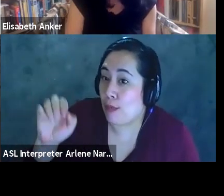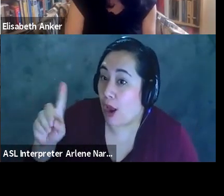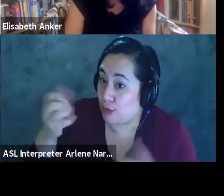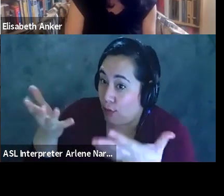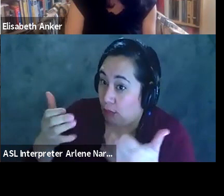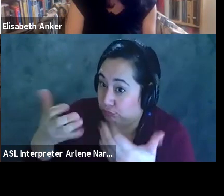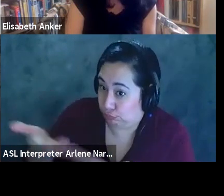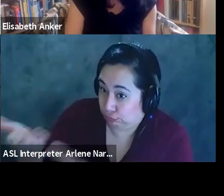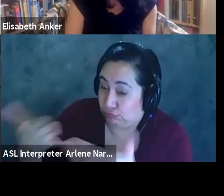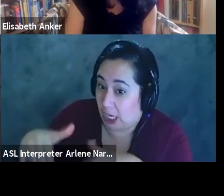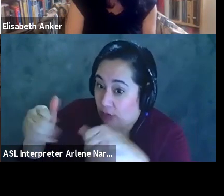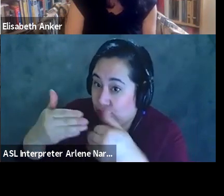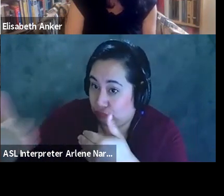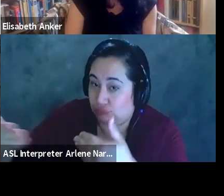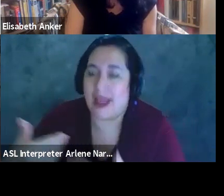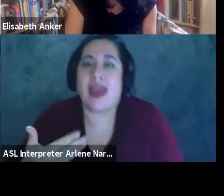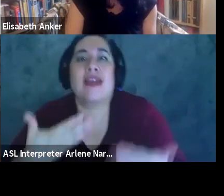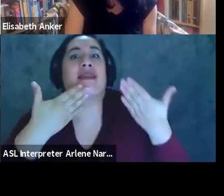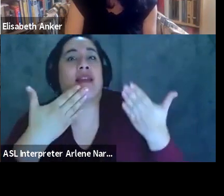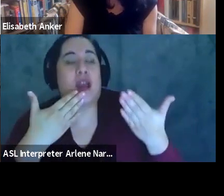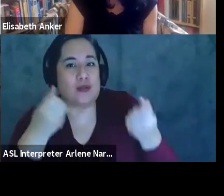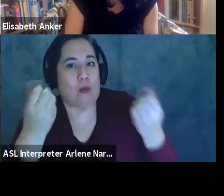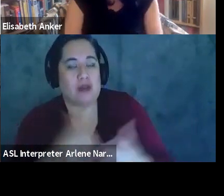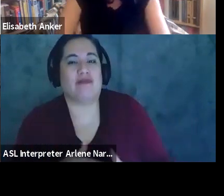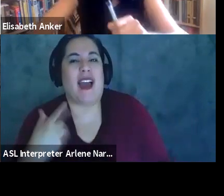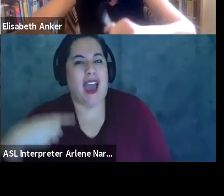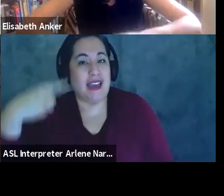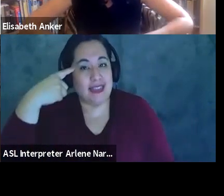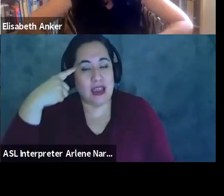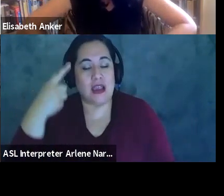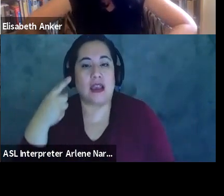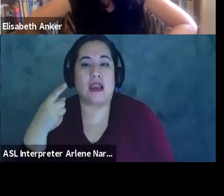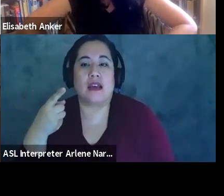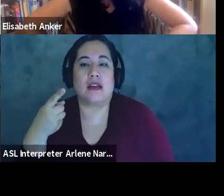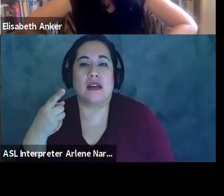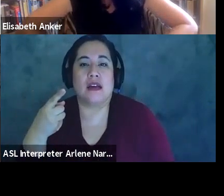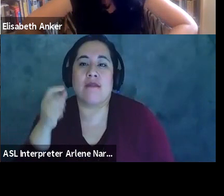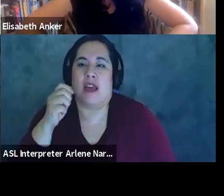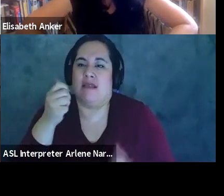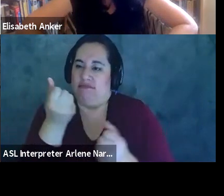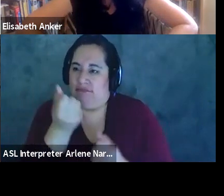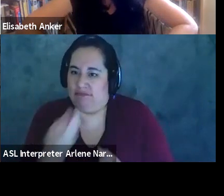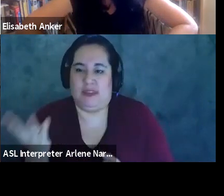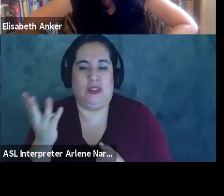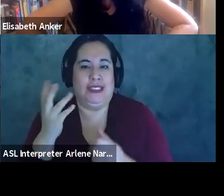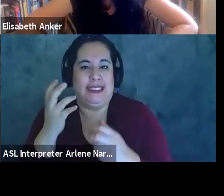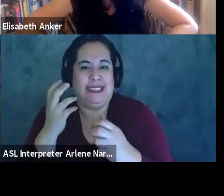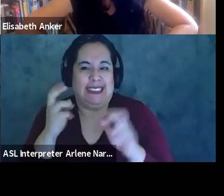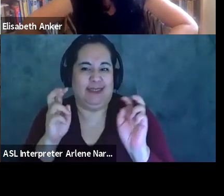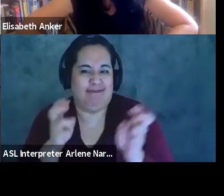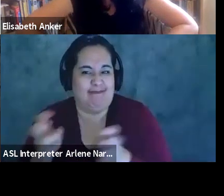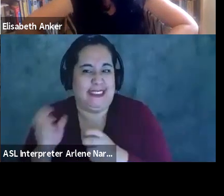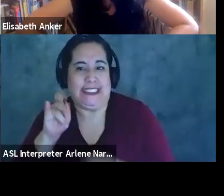to take off? Yes, thanks a lot. So I think there's a number of issues, I think, which